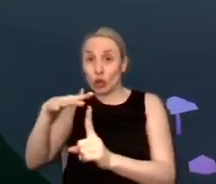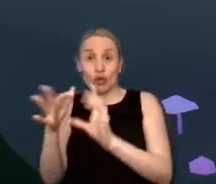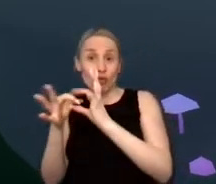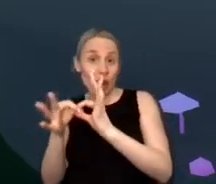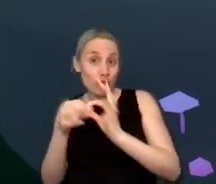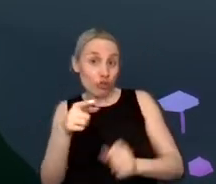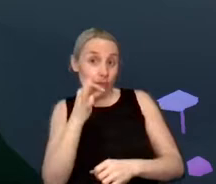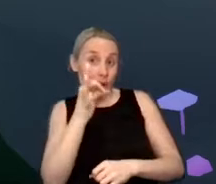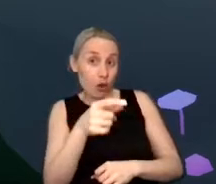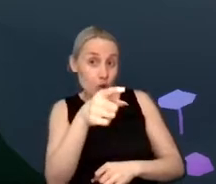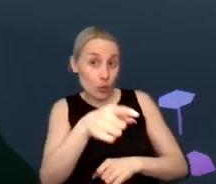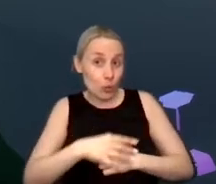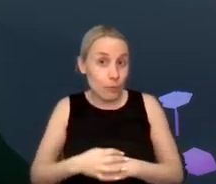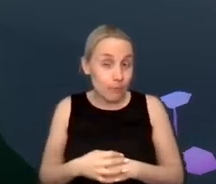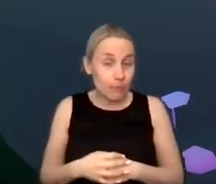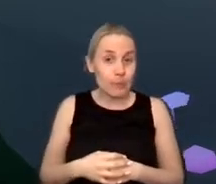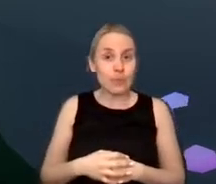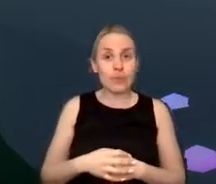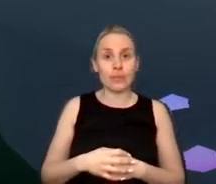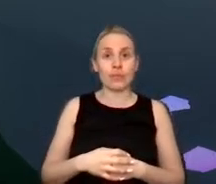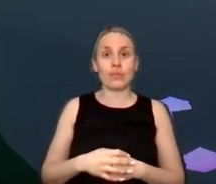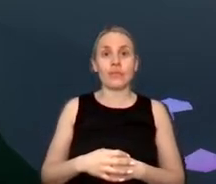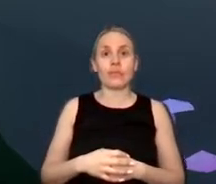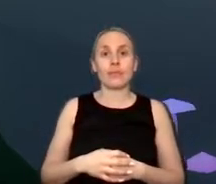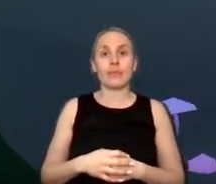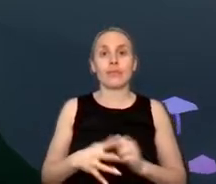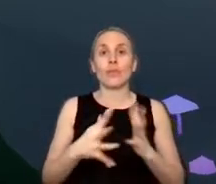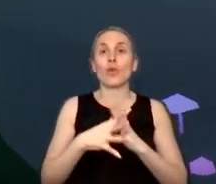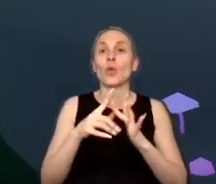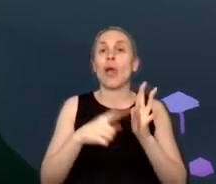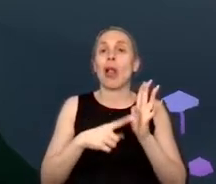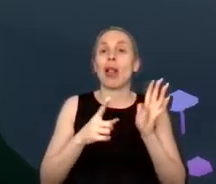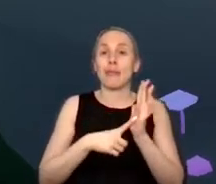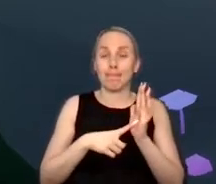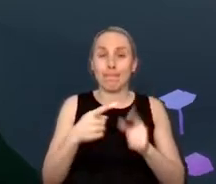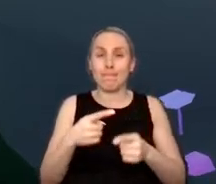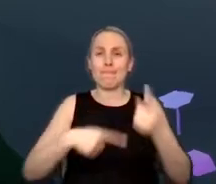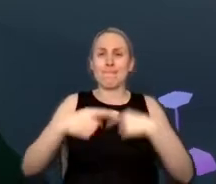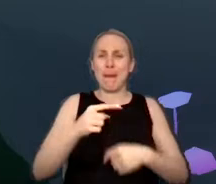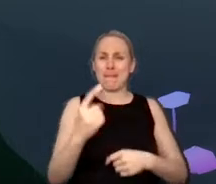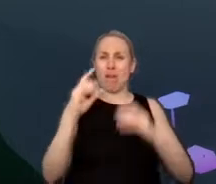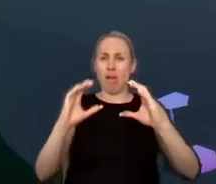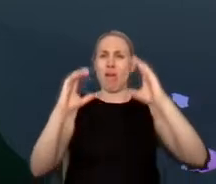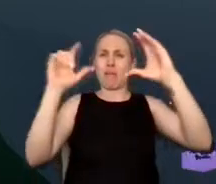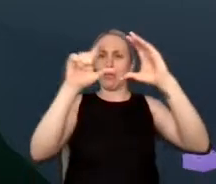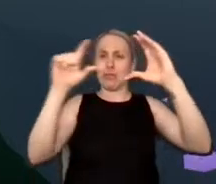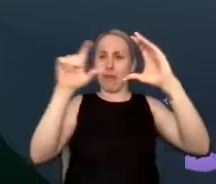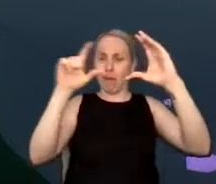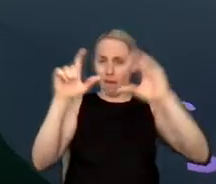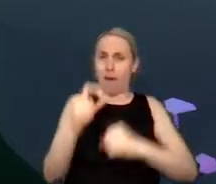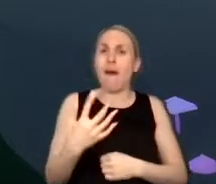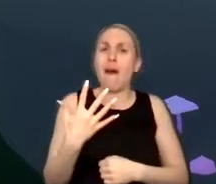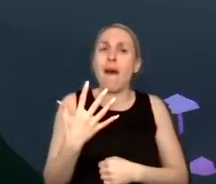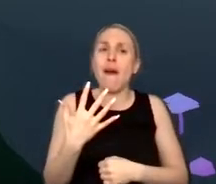now. I guess it, reading this section made me return to the first one. I was thinking back to like the five heuristically